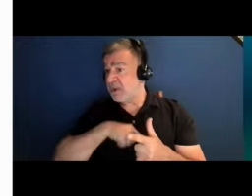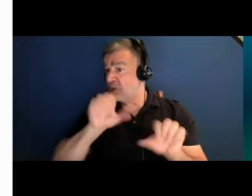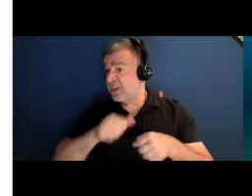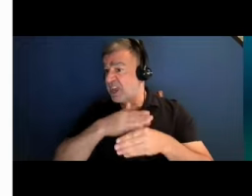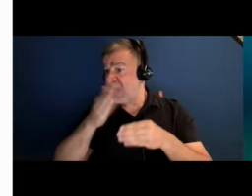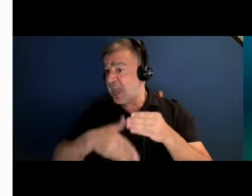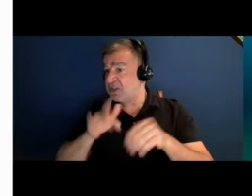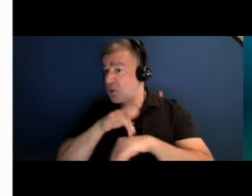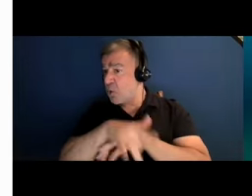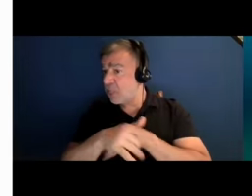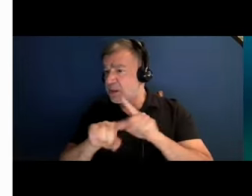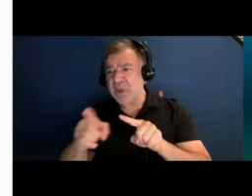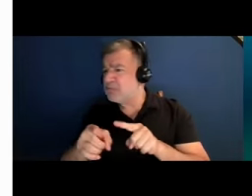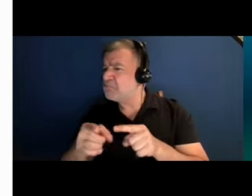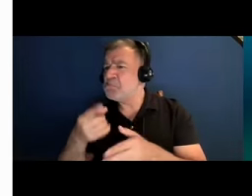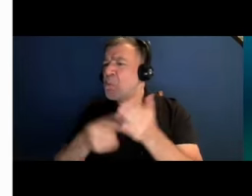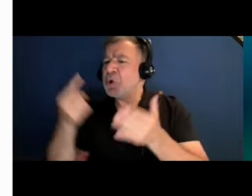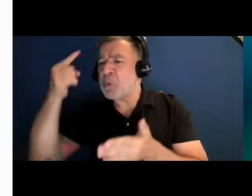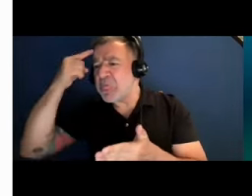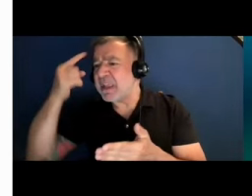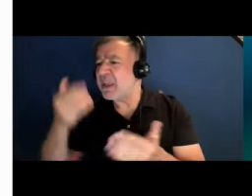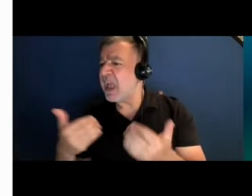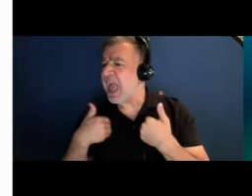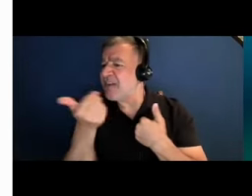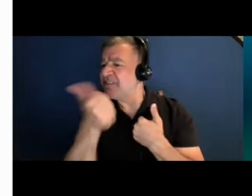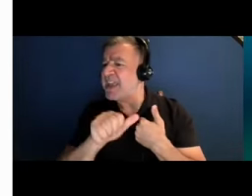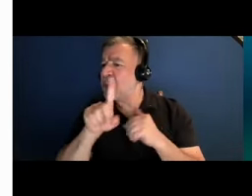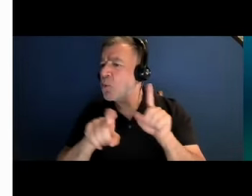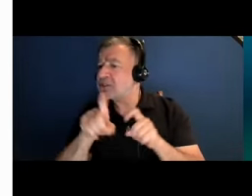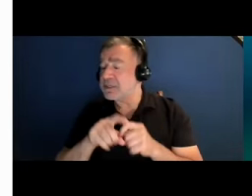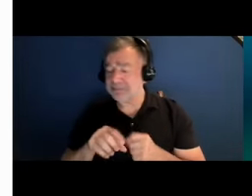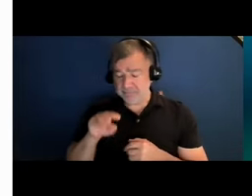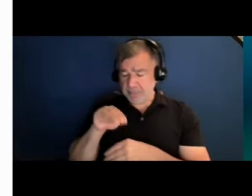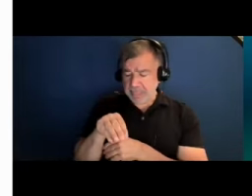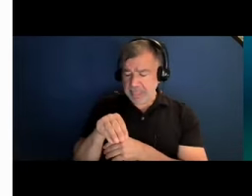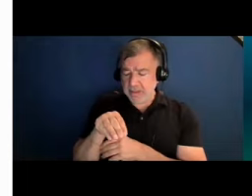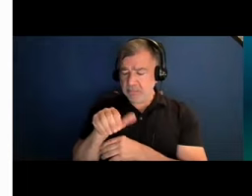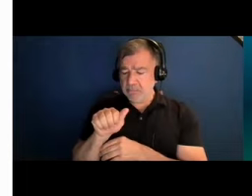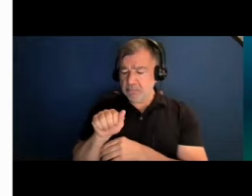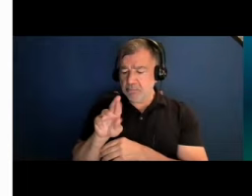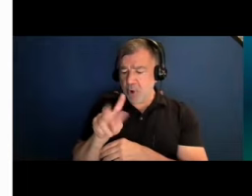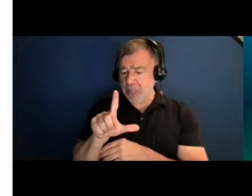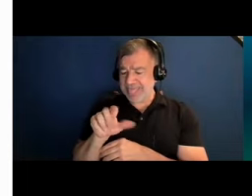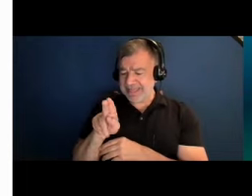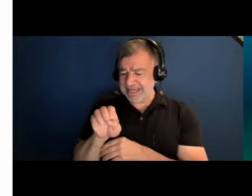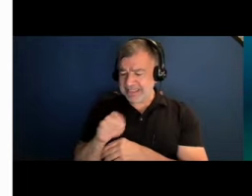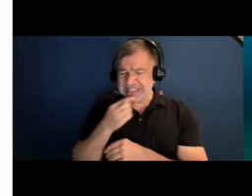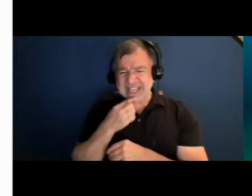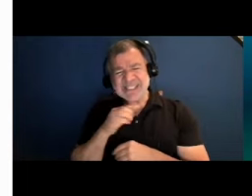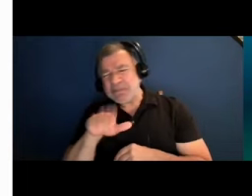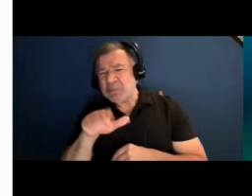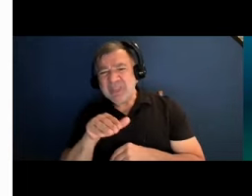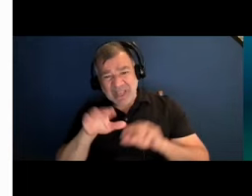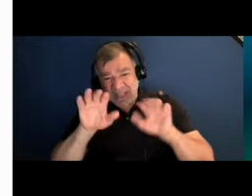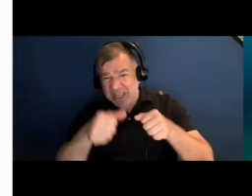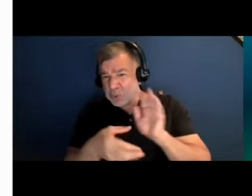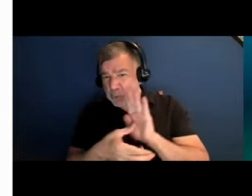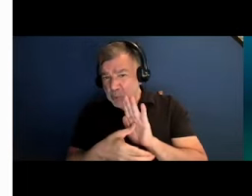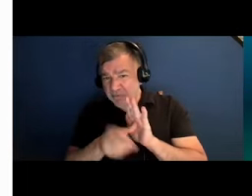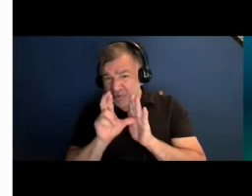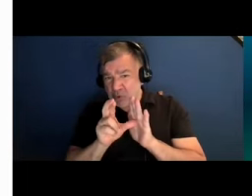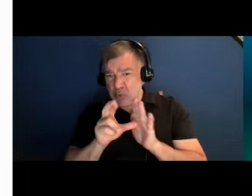that opportunity. Jody, this is Marlene. I was wondering if you could just review the